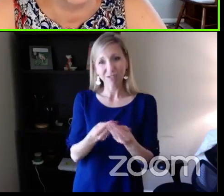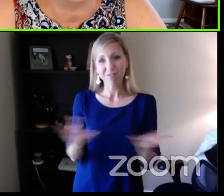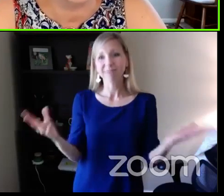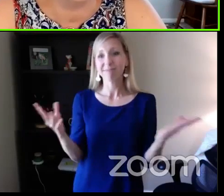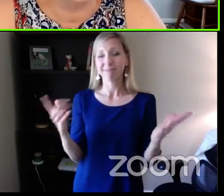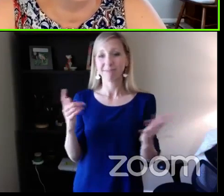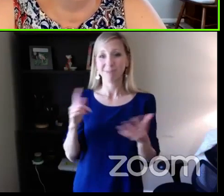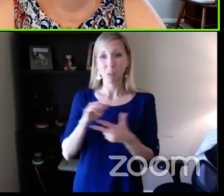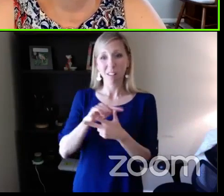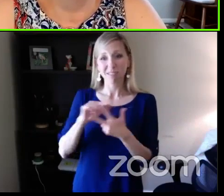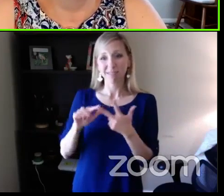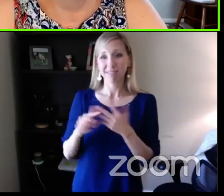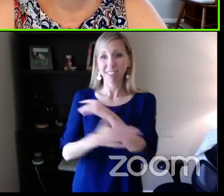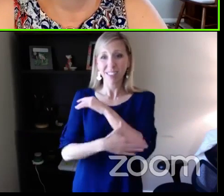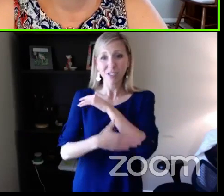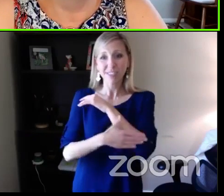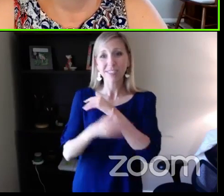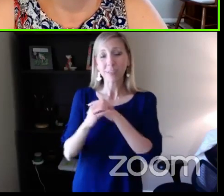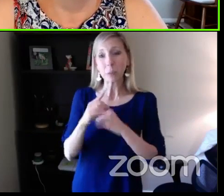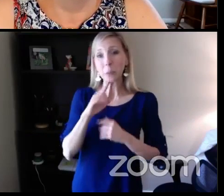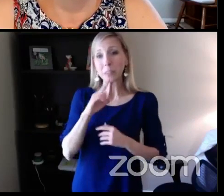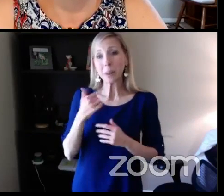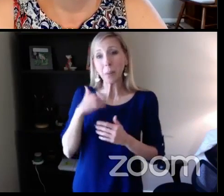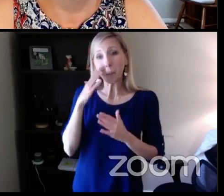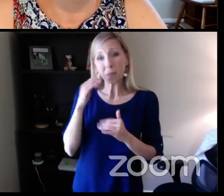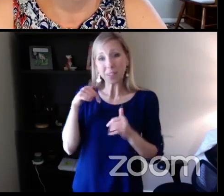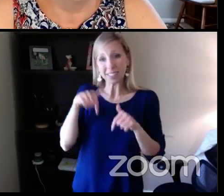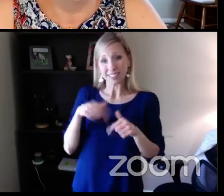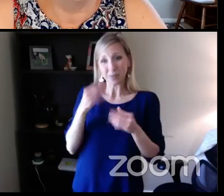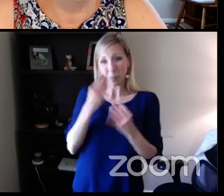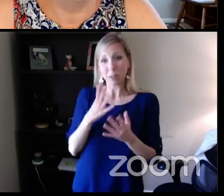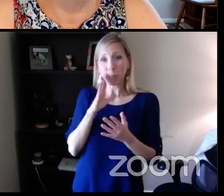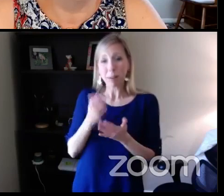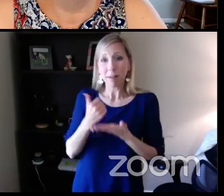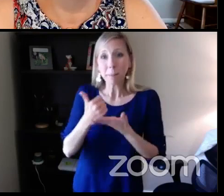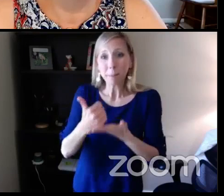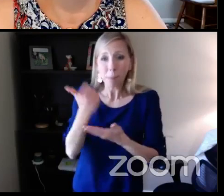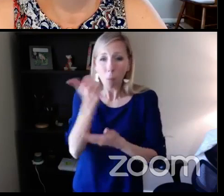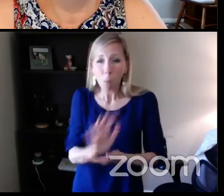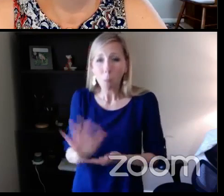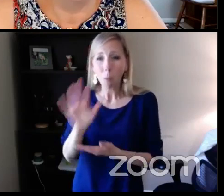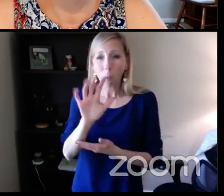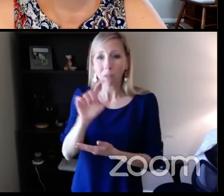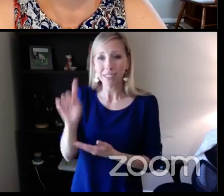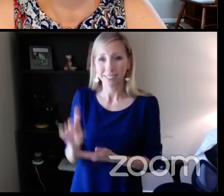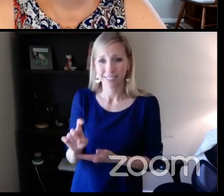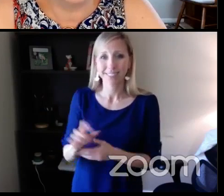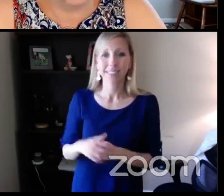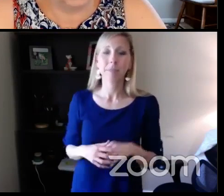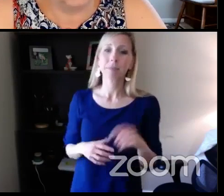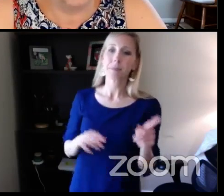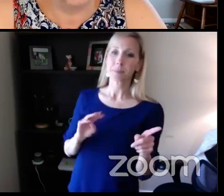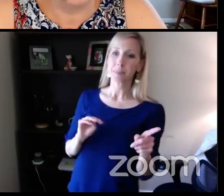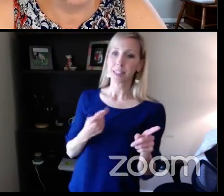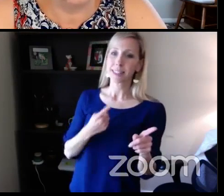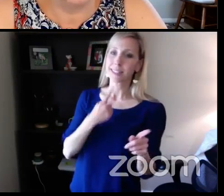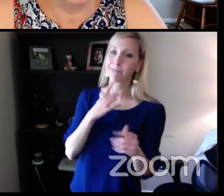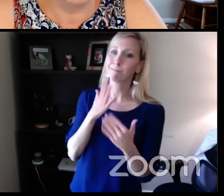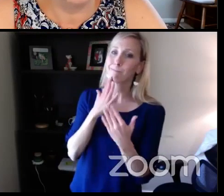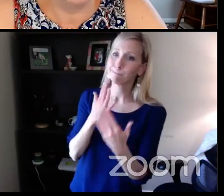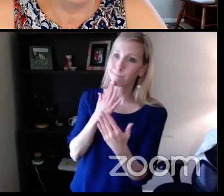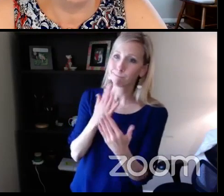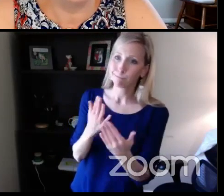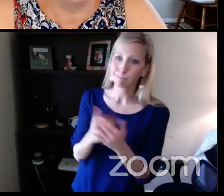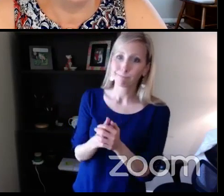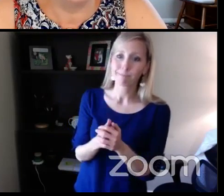anyone in Texas. This is Michaela. Thank you for clearing that up, Dr. Anderson. We do want to let you guys know if